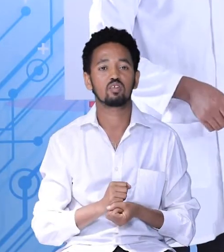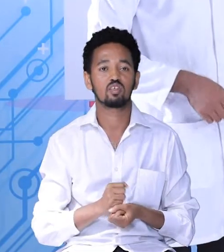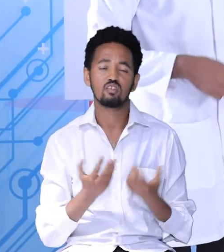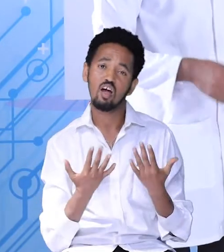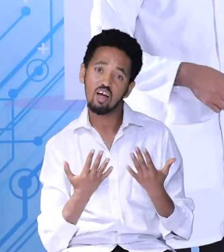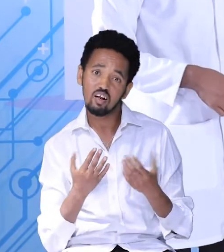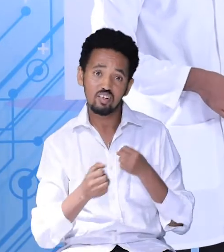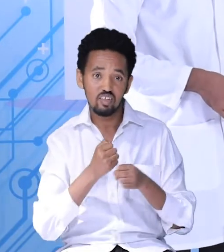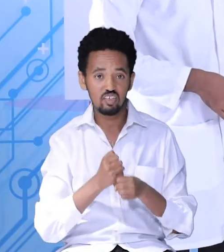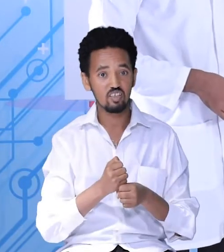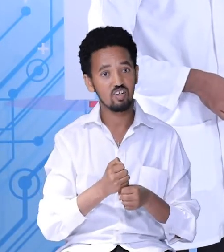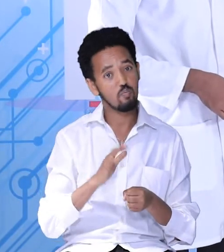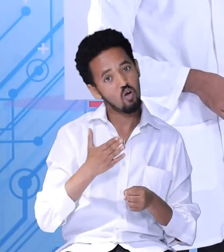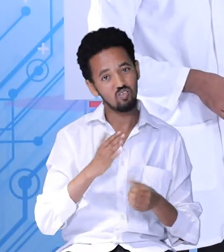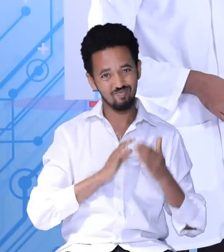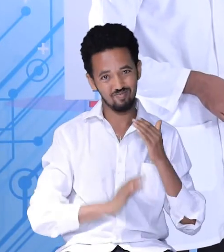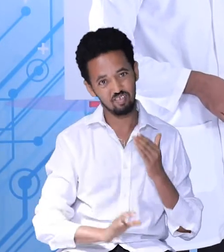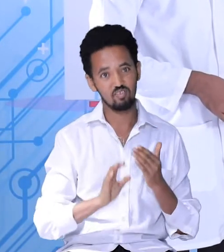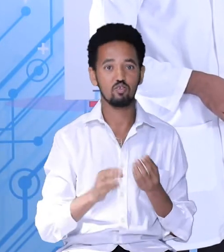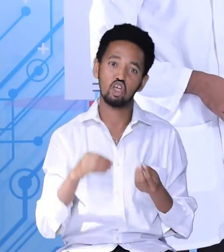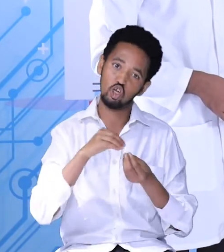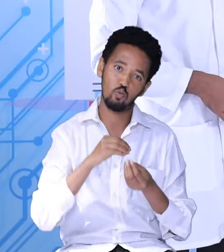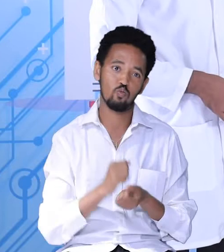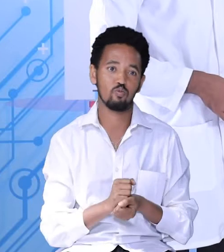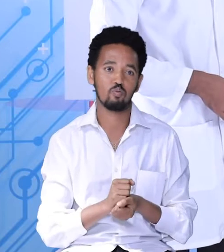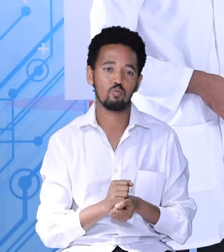the amount of fertility may include.